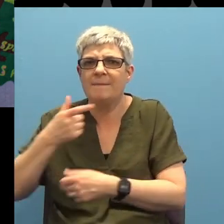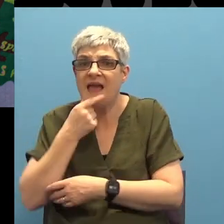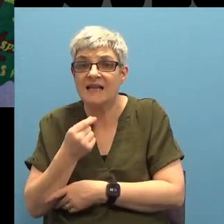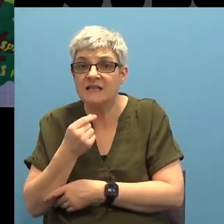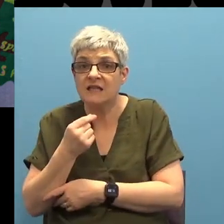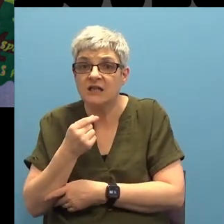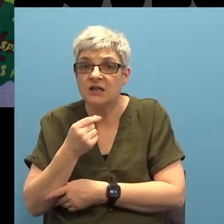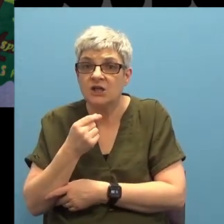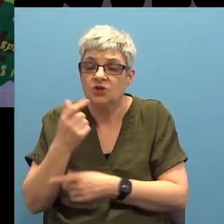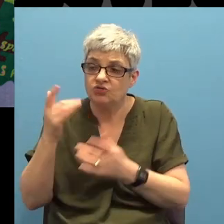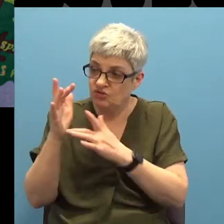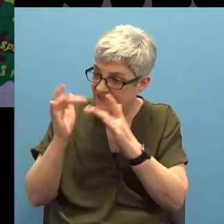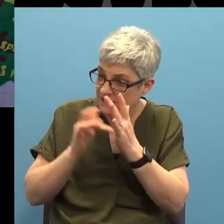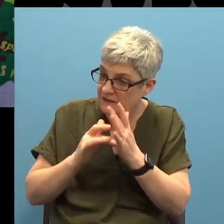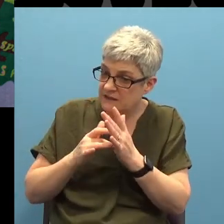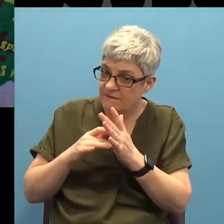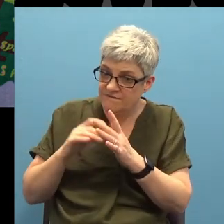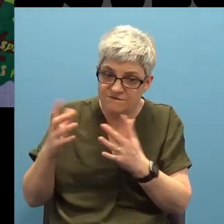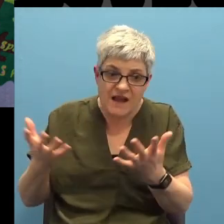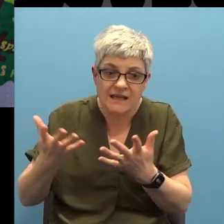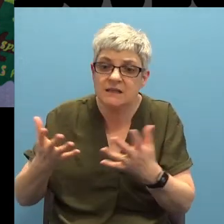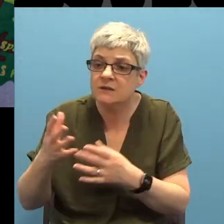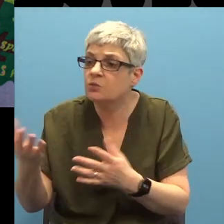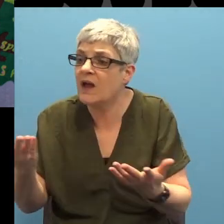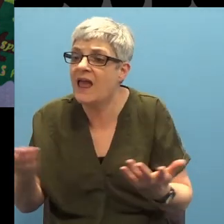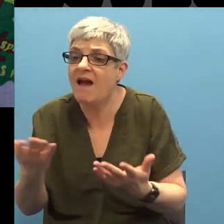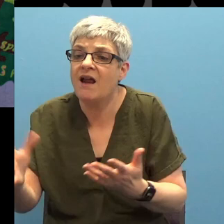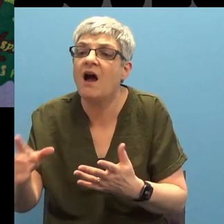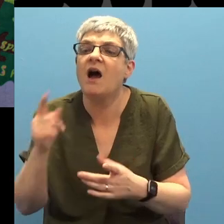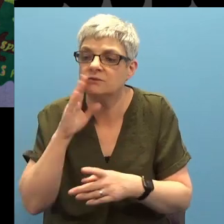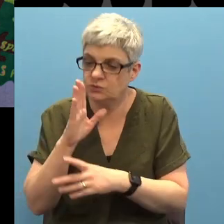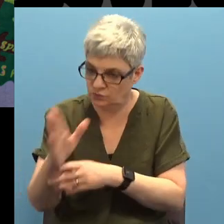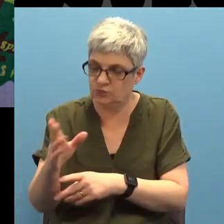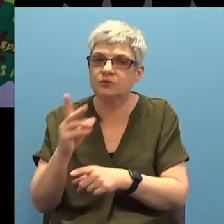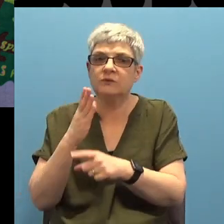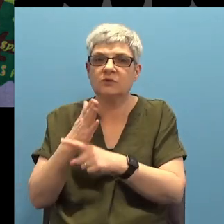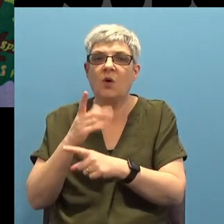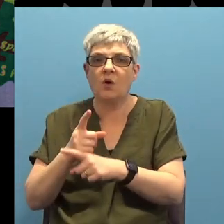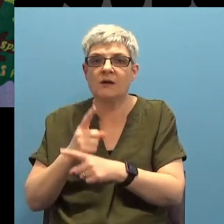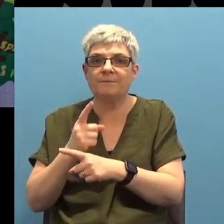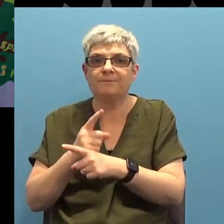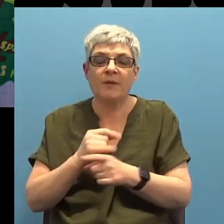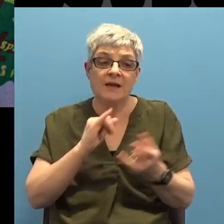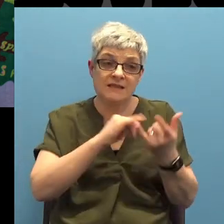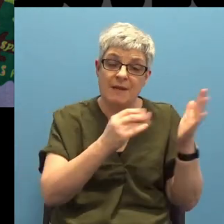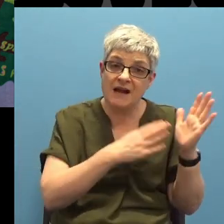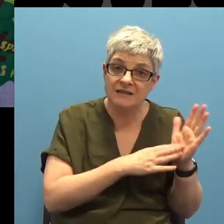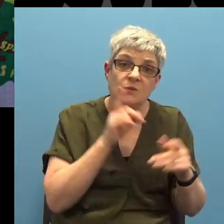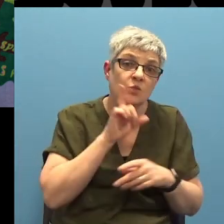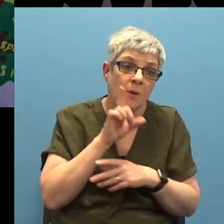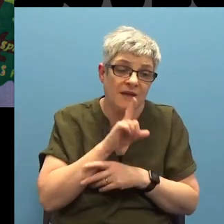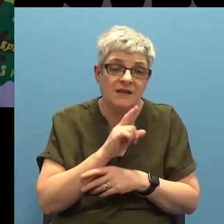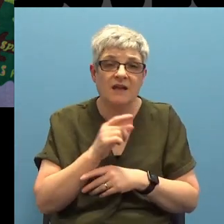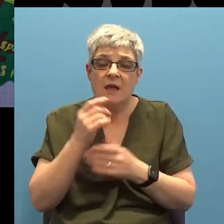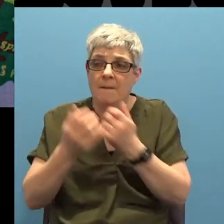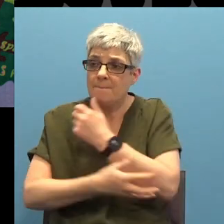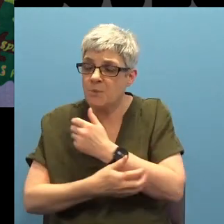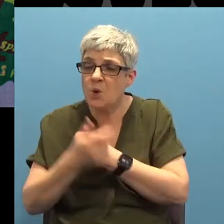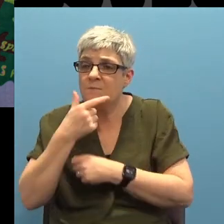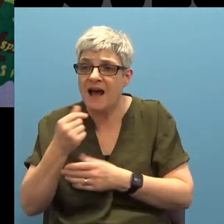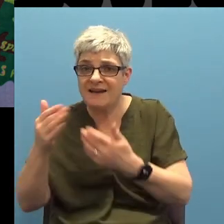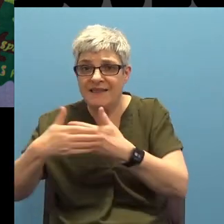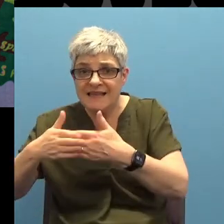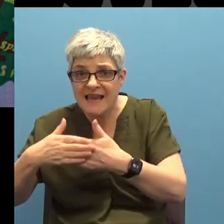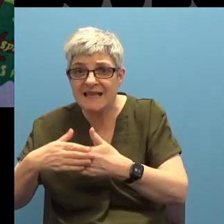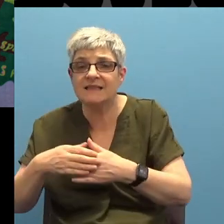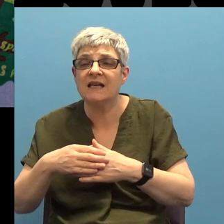Jesus turns and finds her and speaks to her directly. Or the Samaritan woman, or the poor man at the gate, or the widow, Jesus gave them